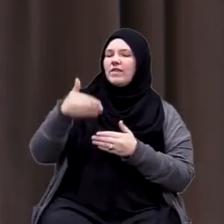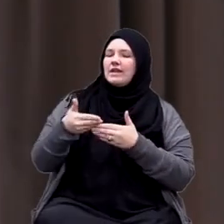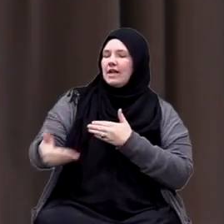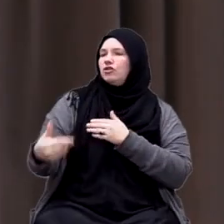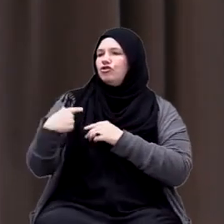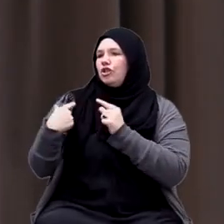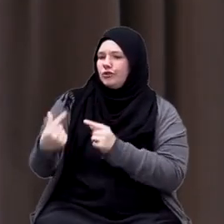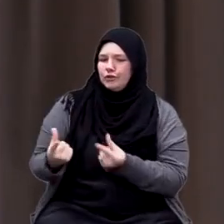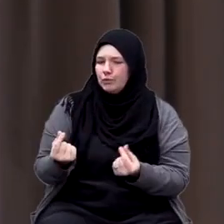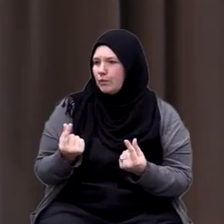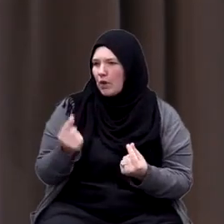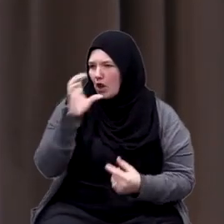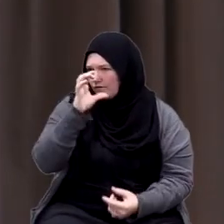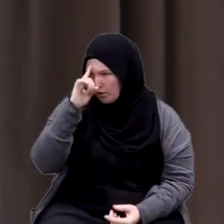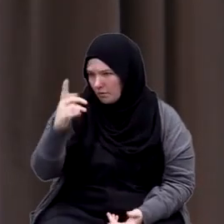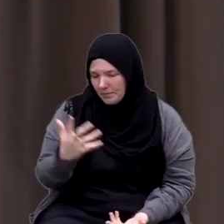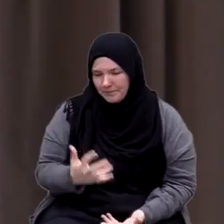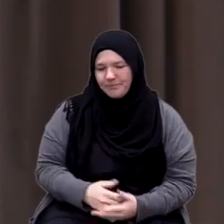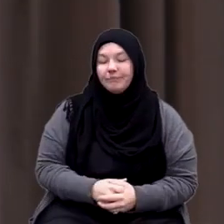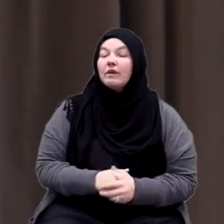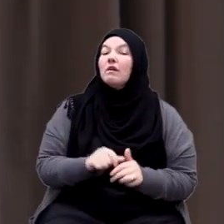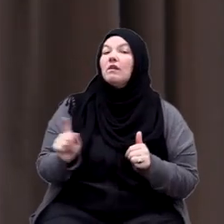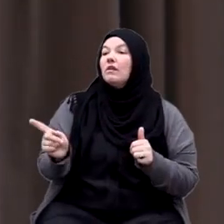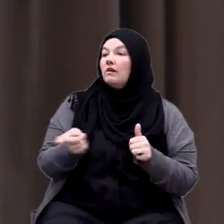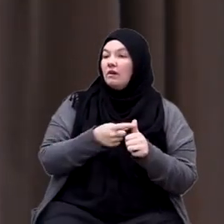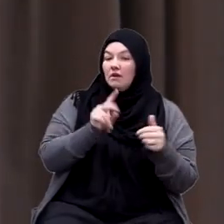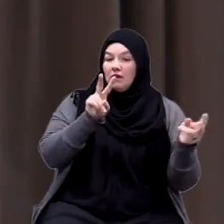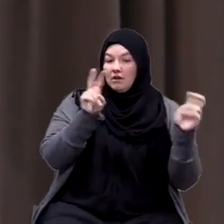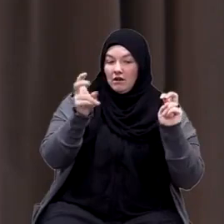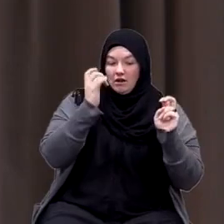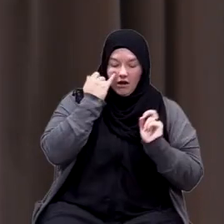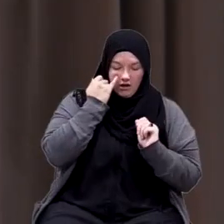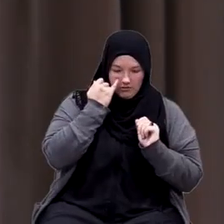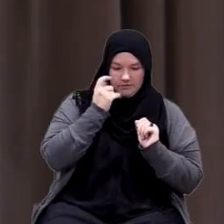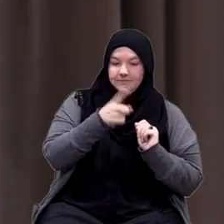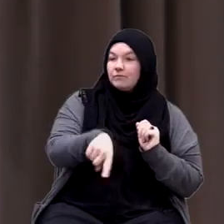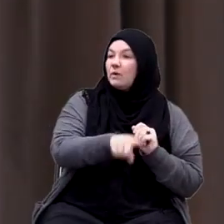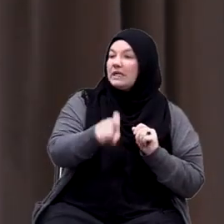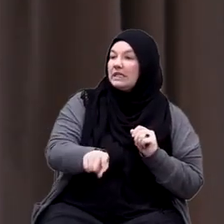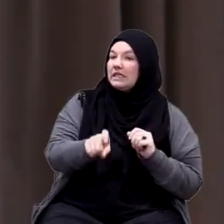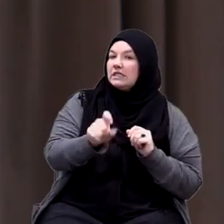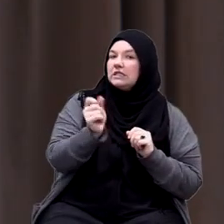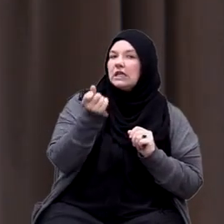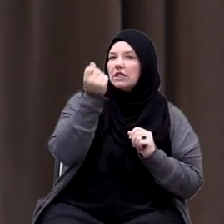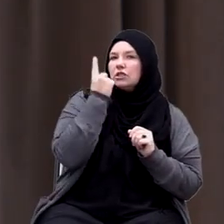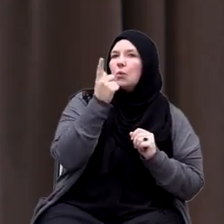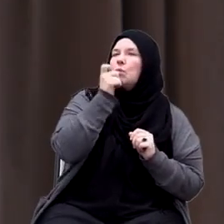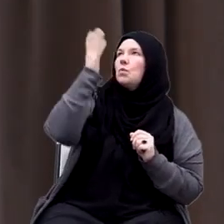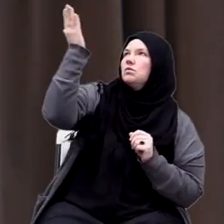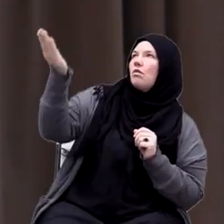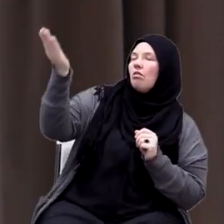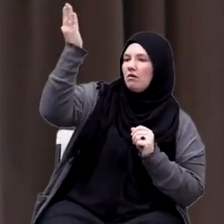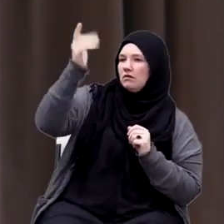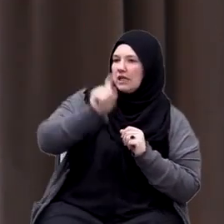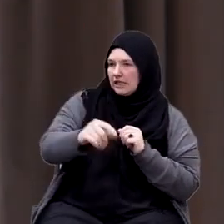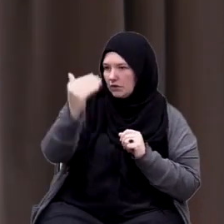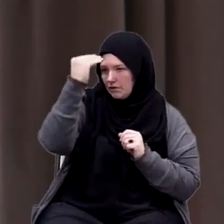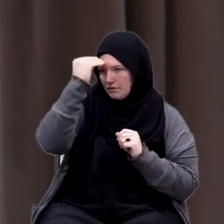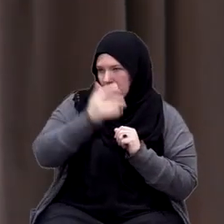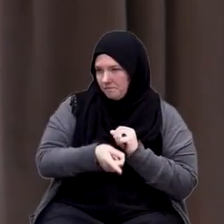generation? The first issue is for them to understand who Allah is.